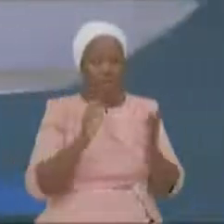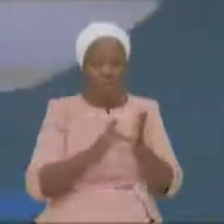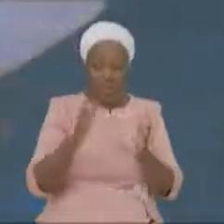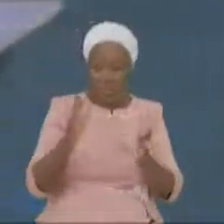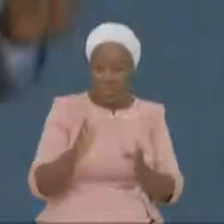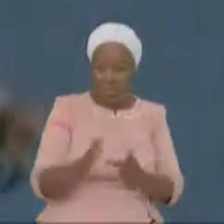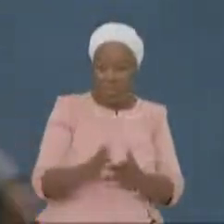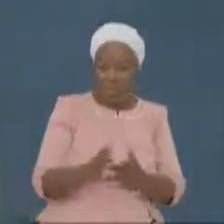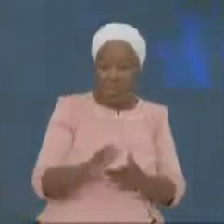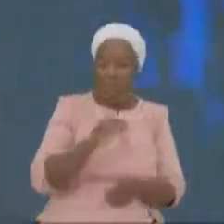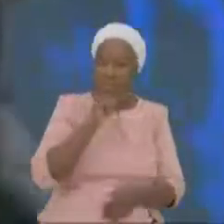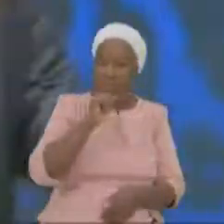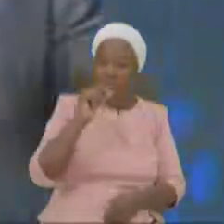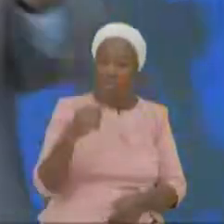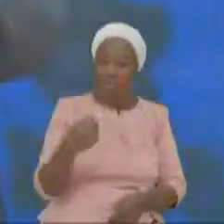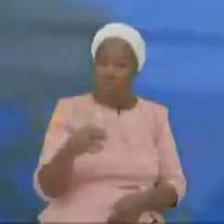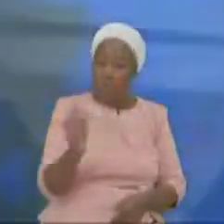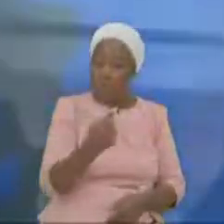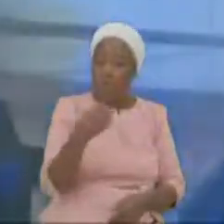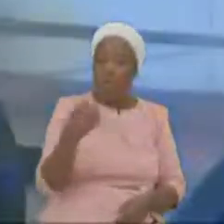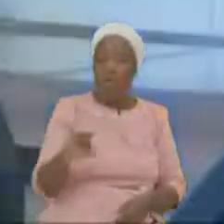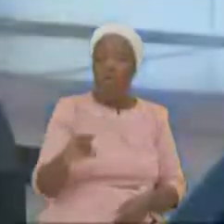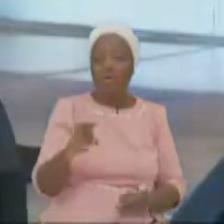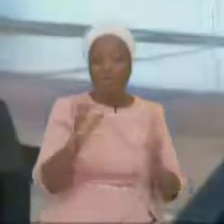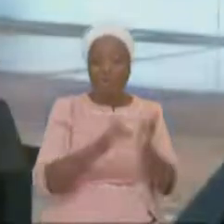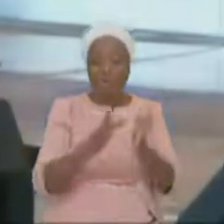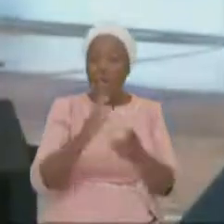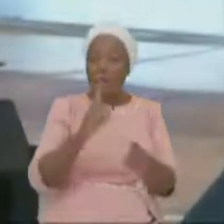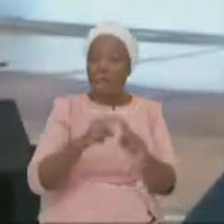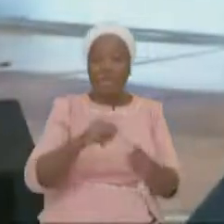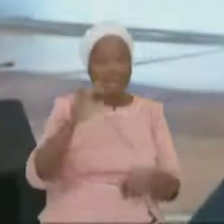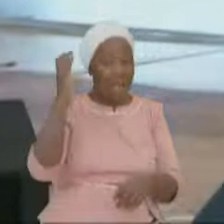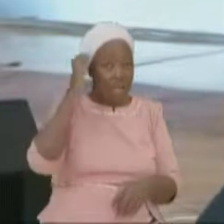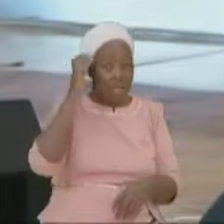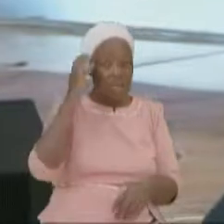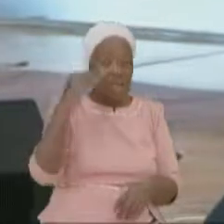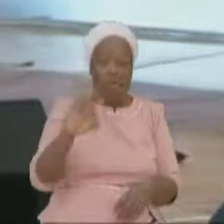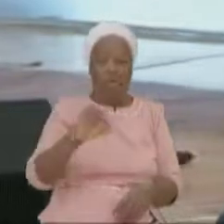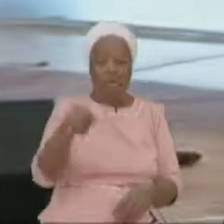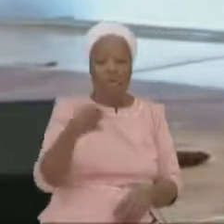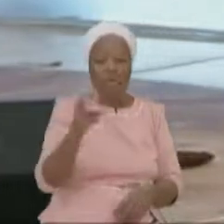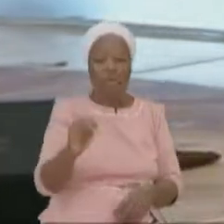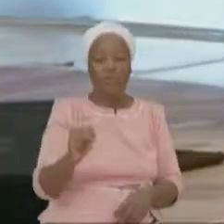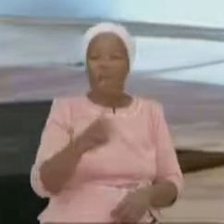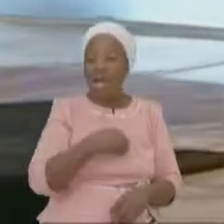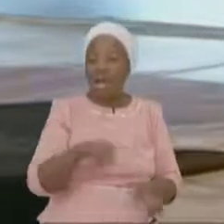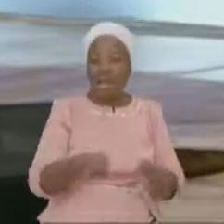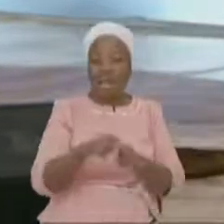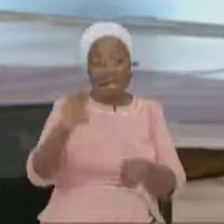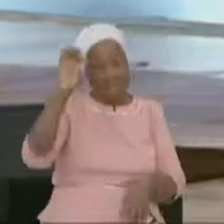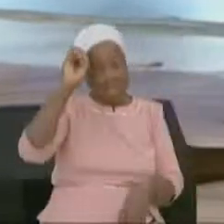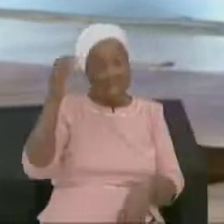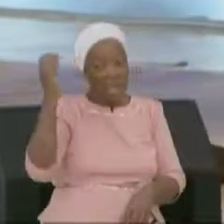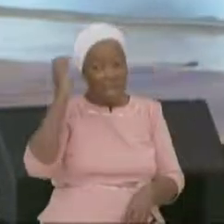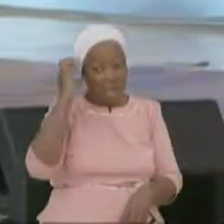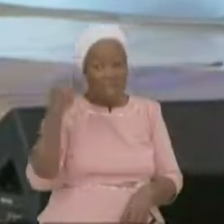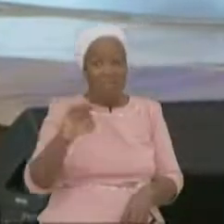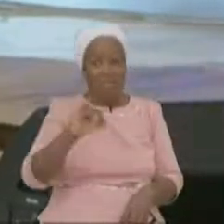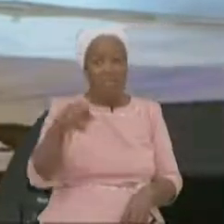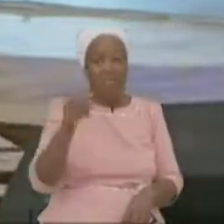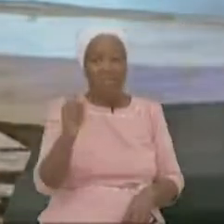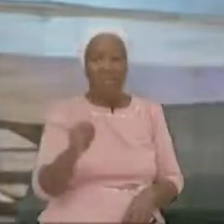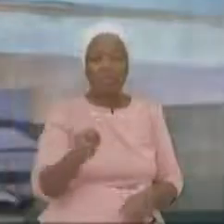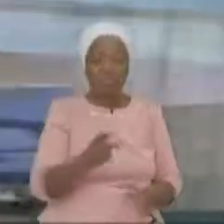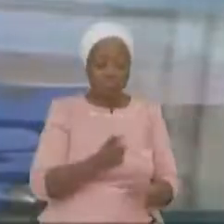Jesus, not only of Jesus, he heard of John. And as he heard of John